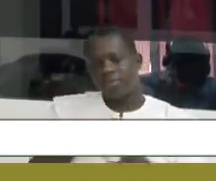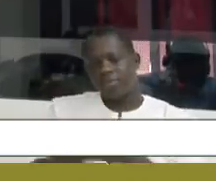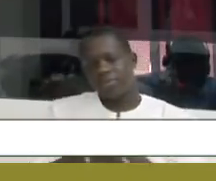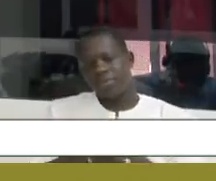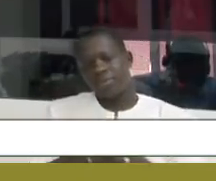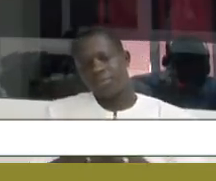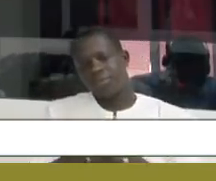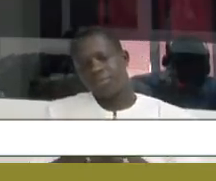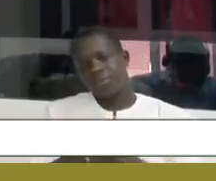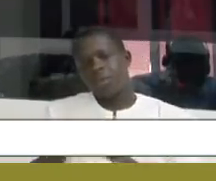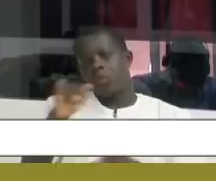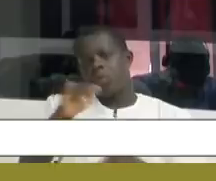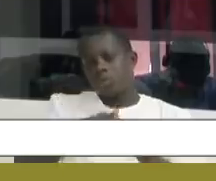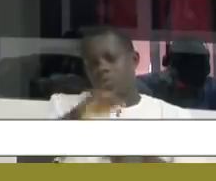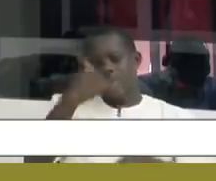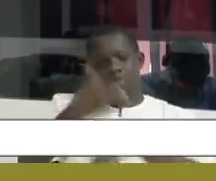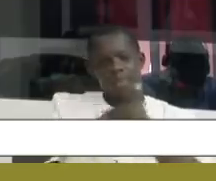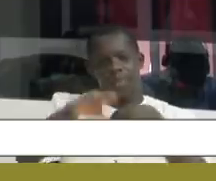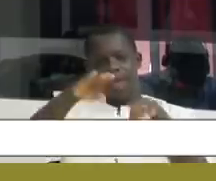which is a mere denial.